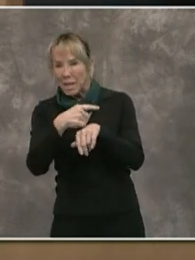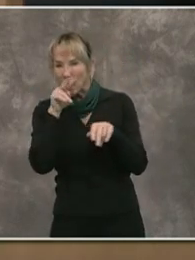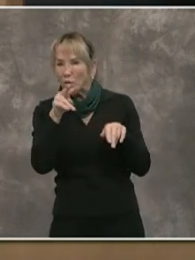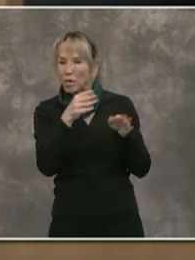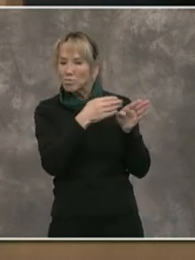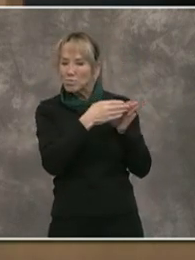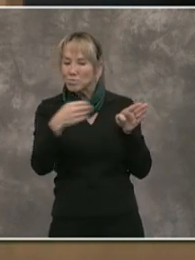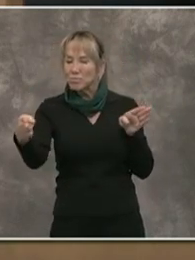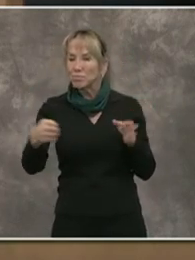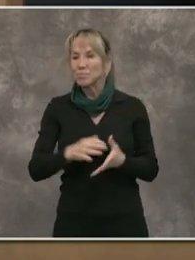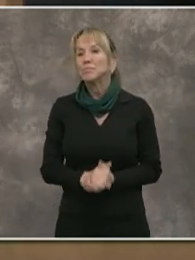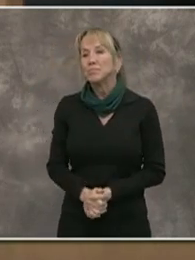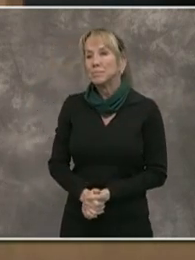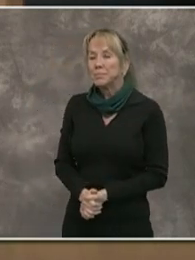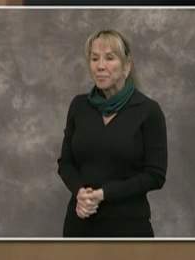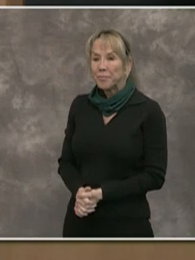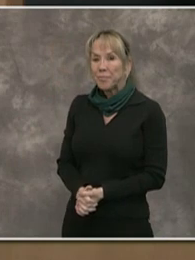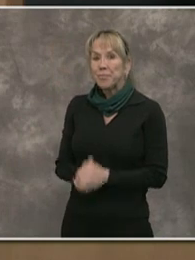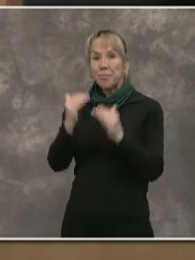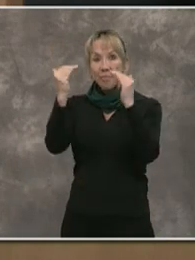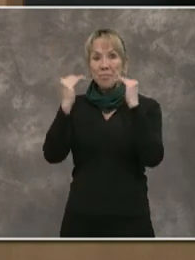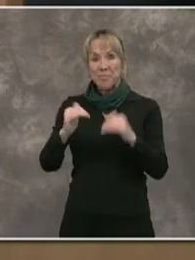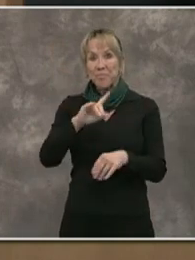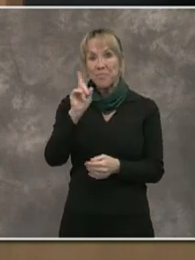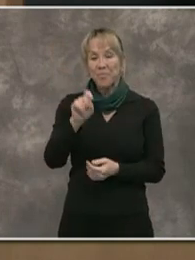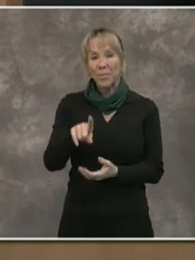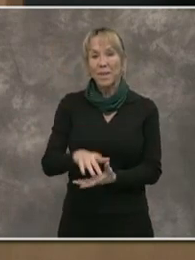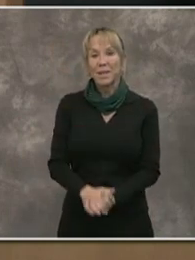Okay, let's go to the next question.